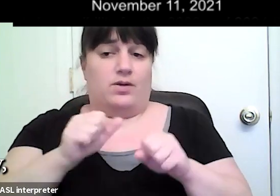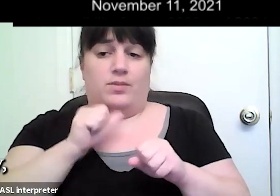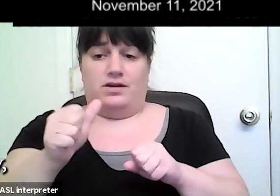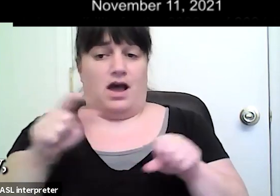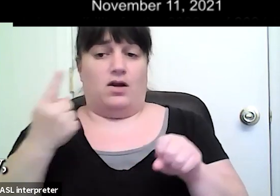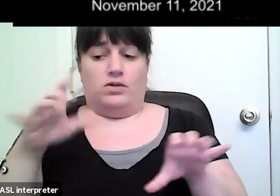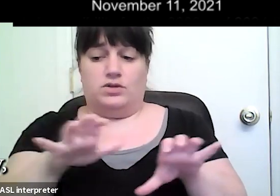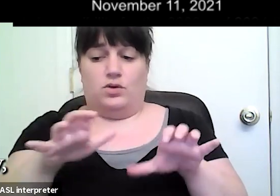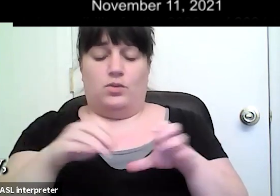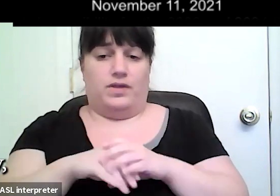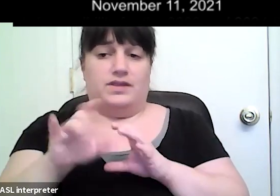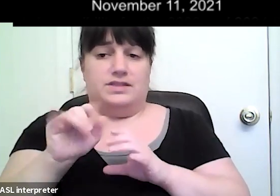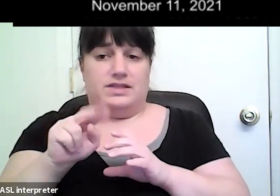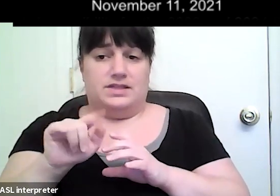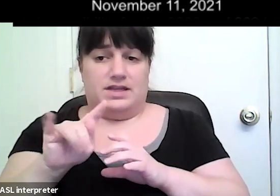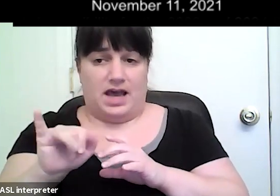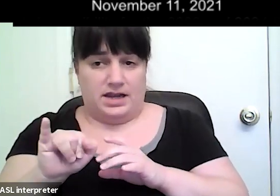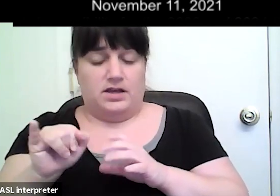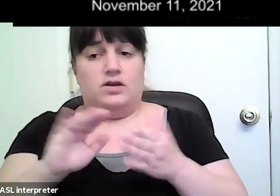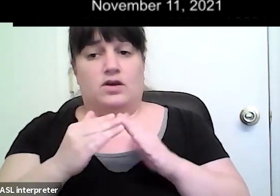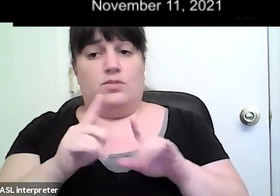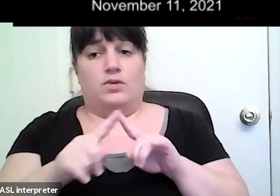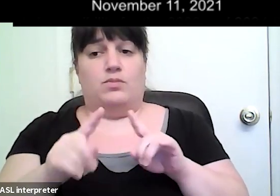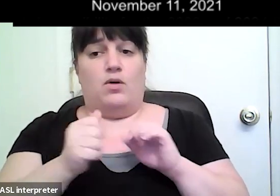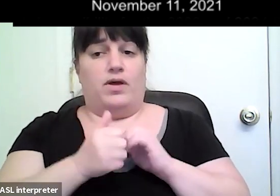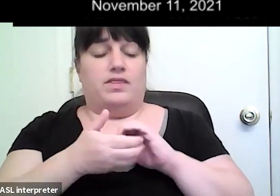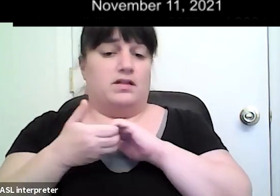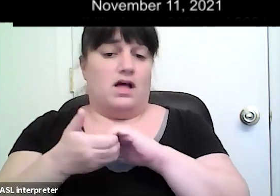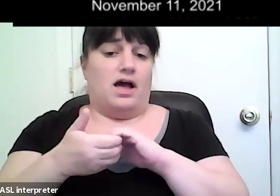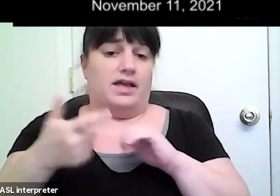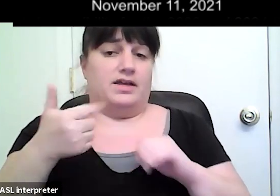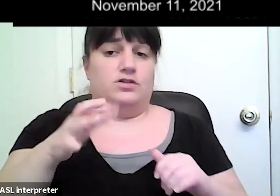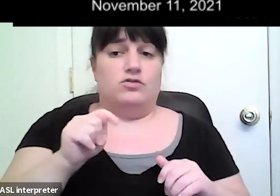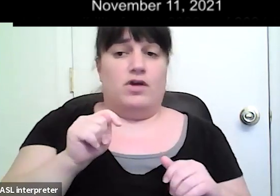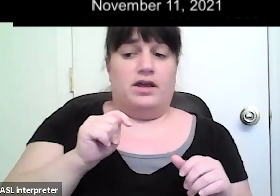do this within the Cincinnati community, but with the Alliance grant.